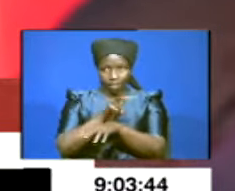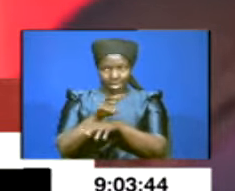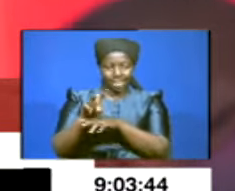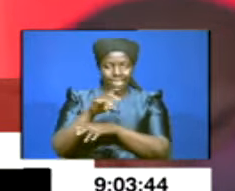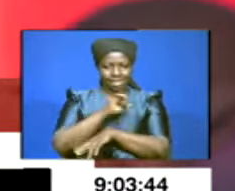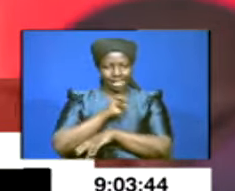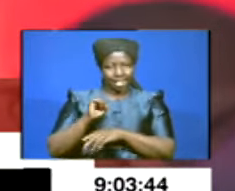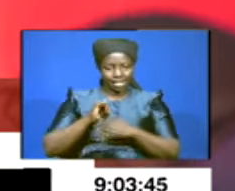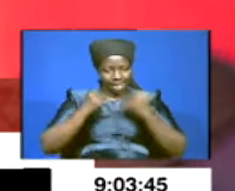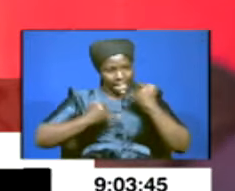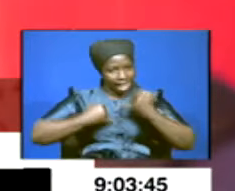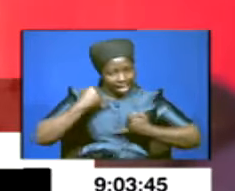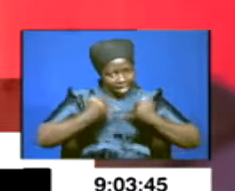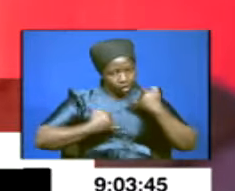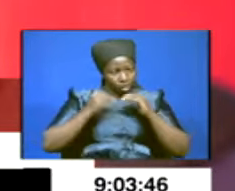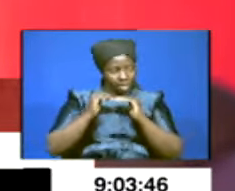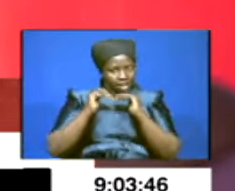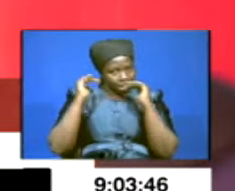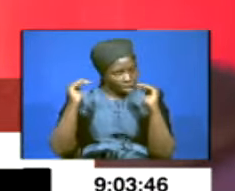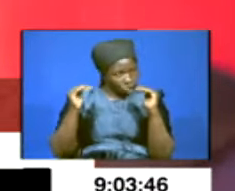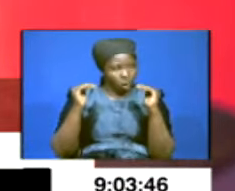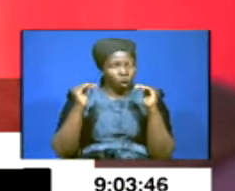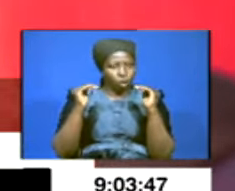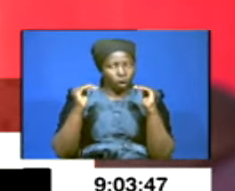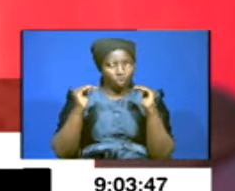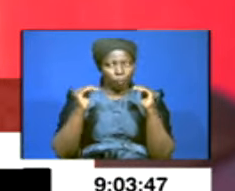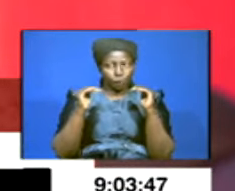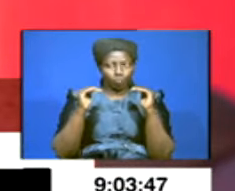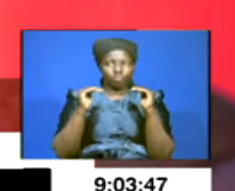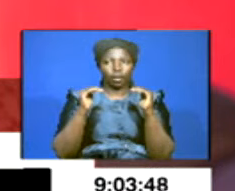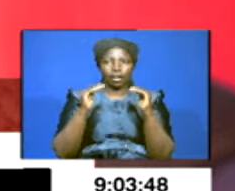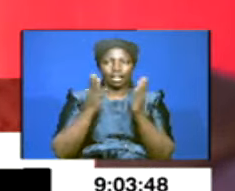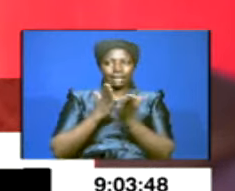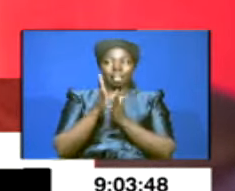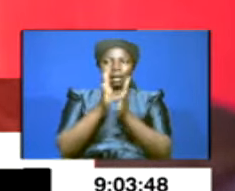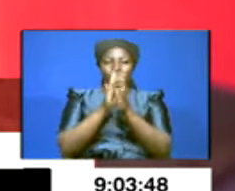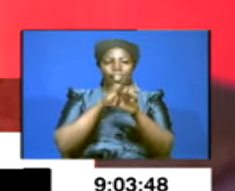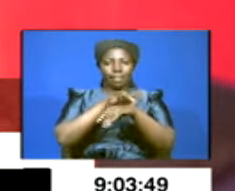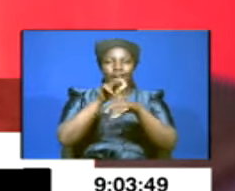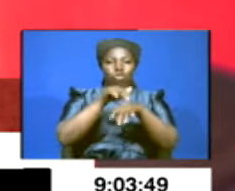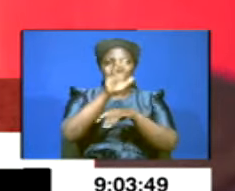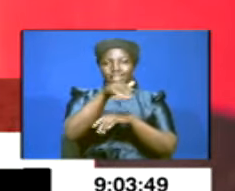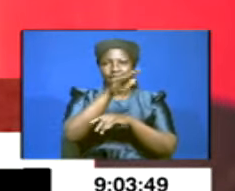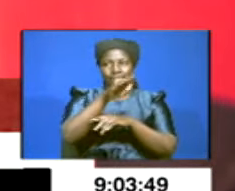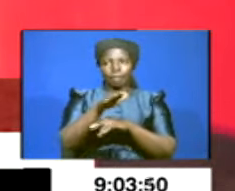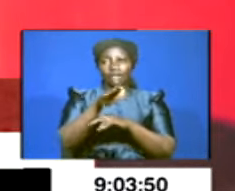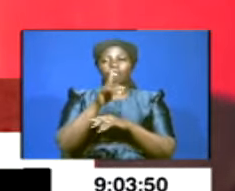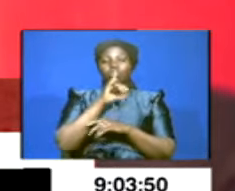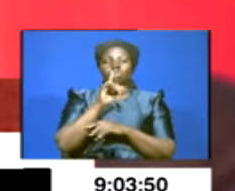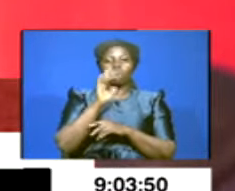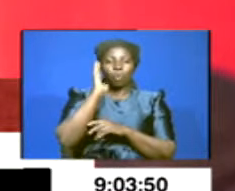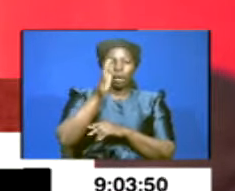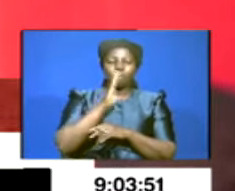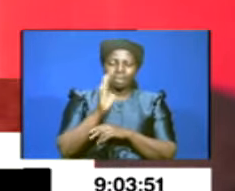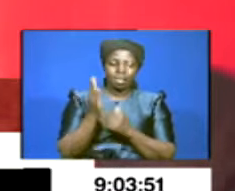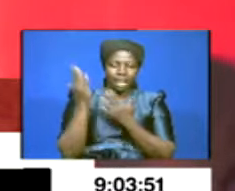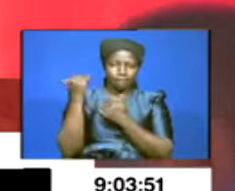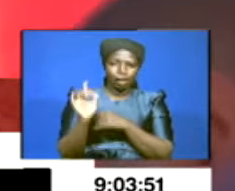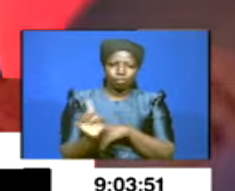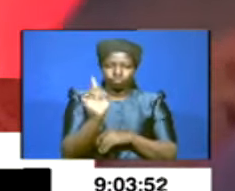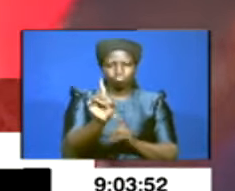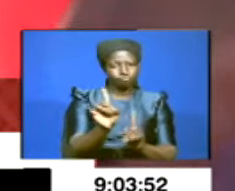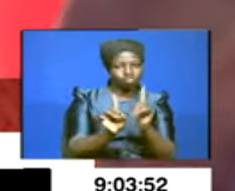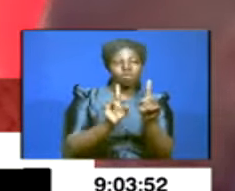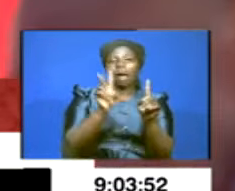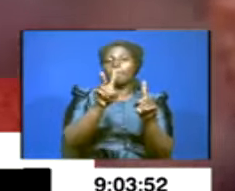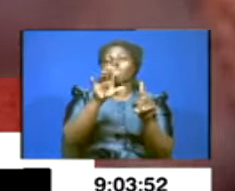enjoys equal standing with the National Assembly, and you'll be expected to appear before both houses and answer the